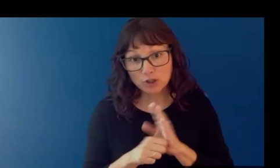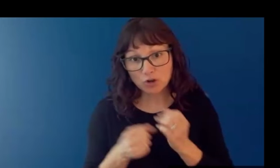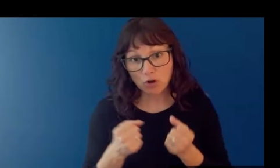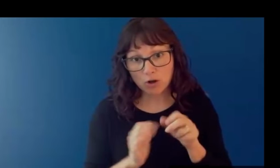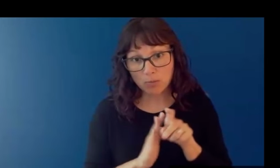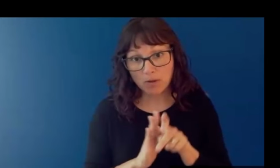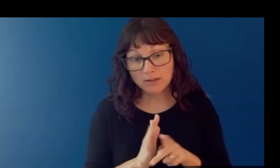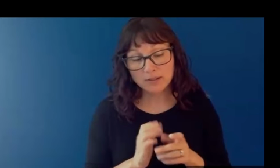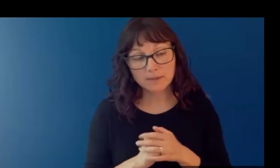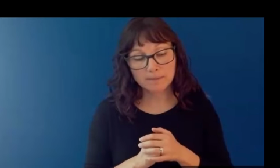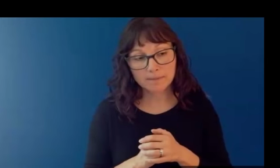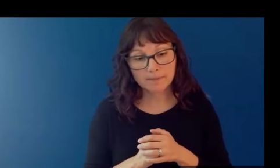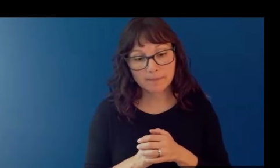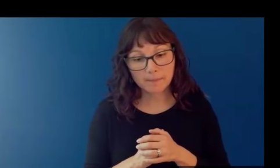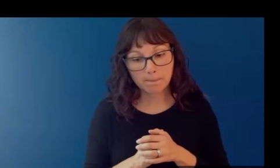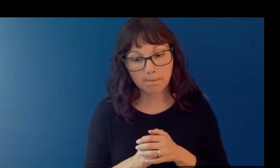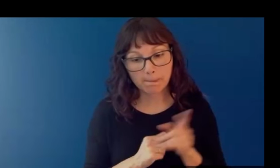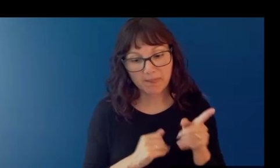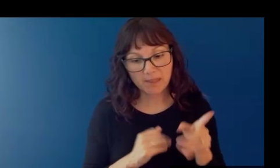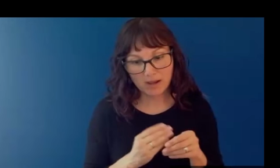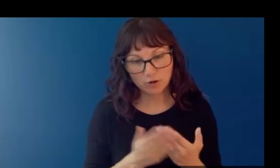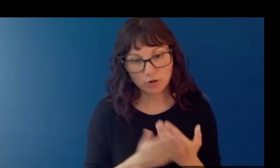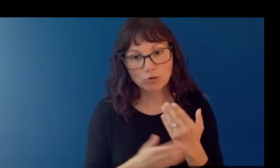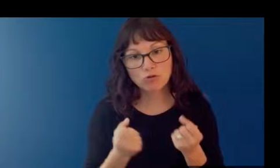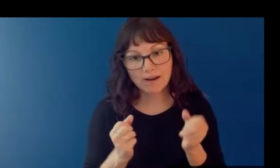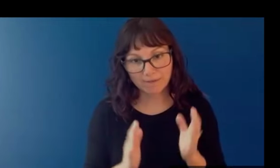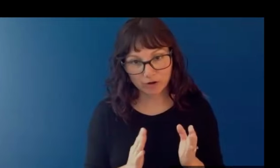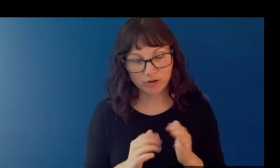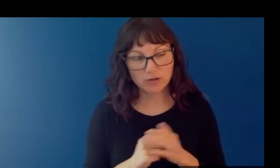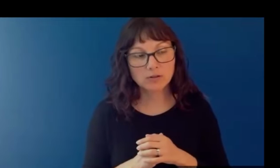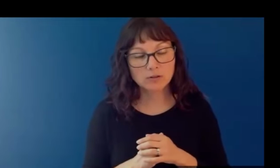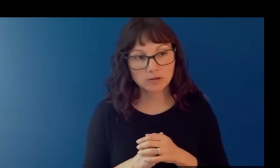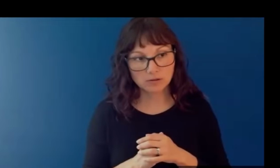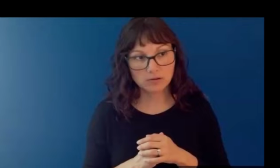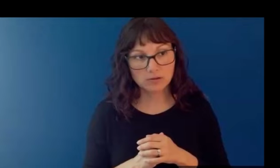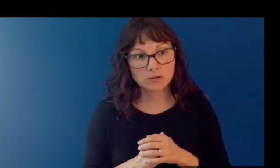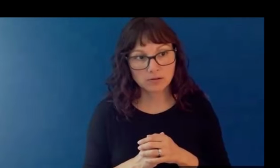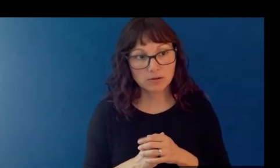you add a new driver and they run that